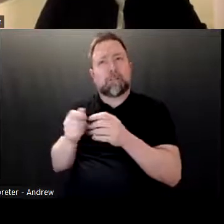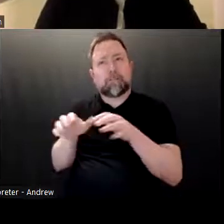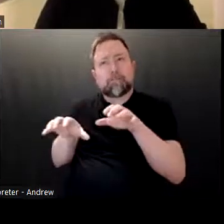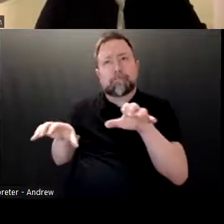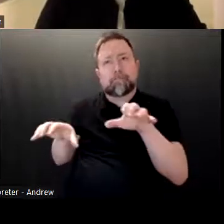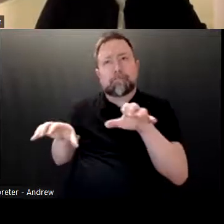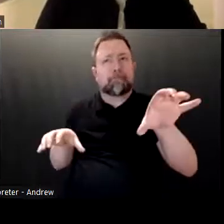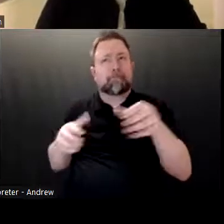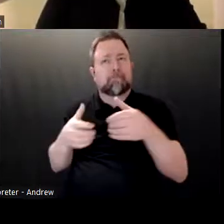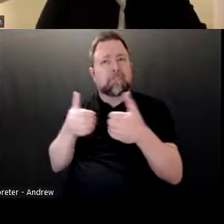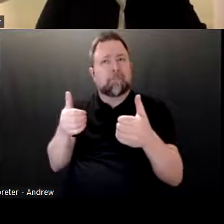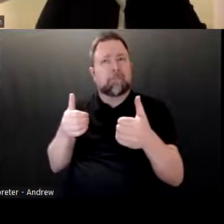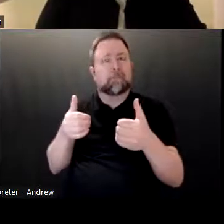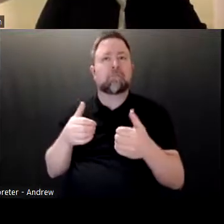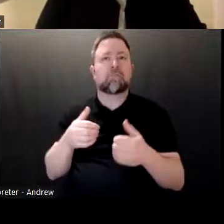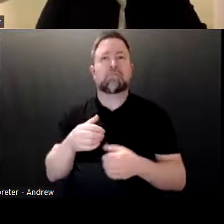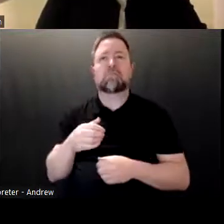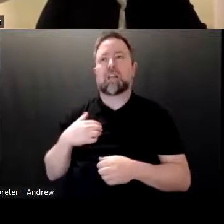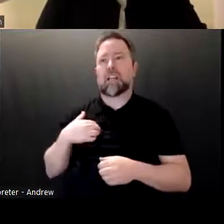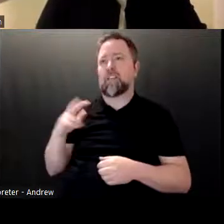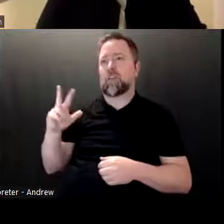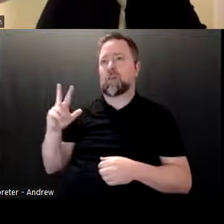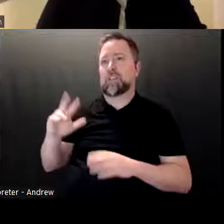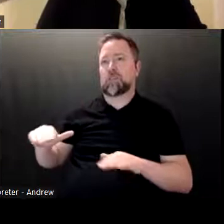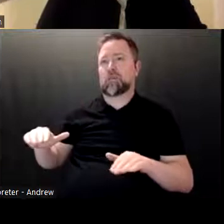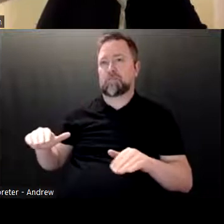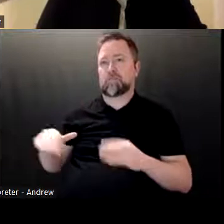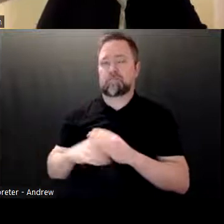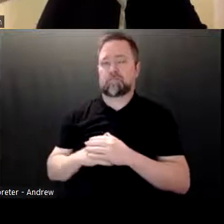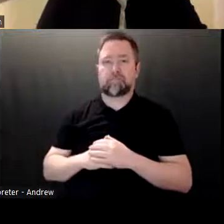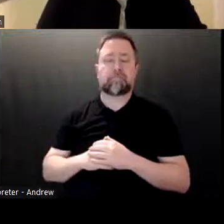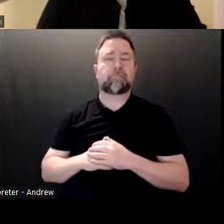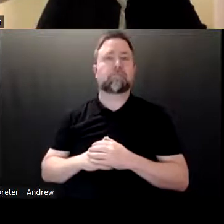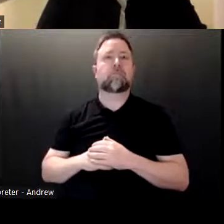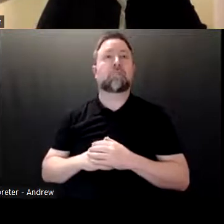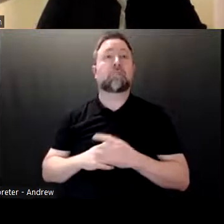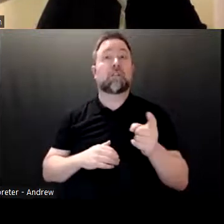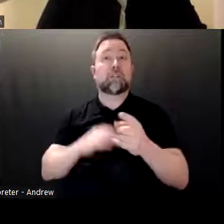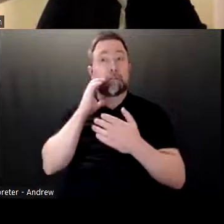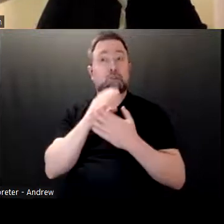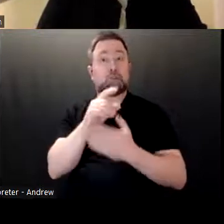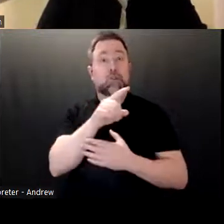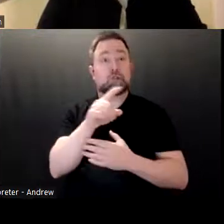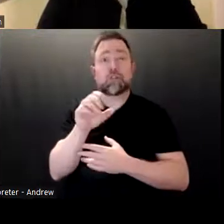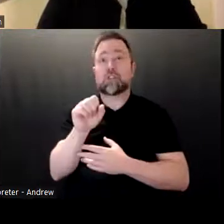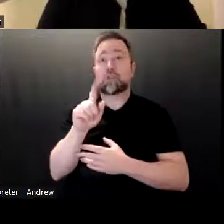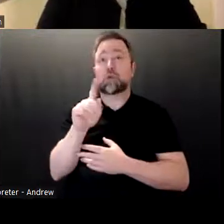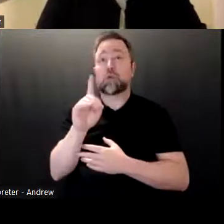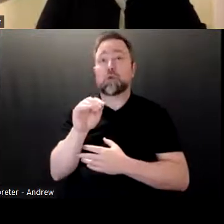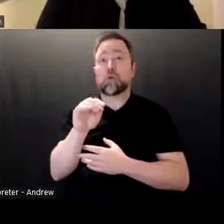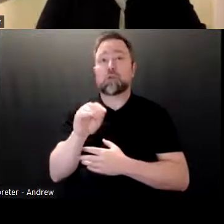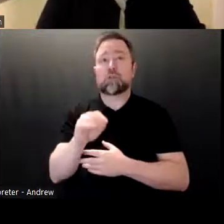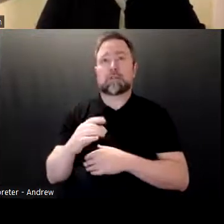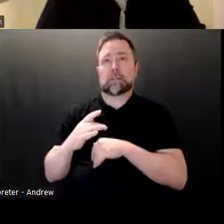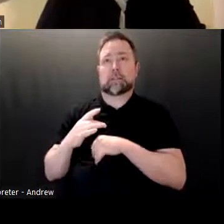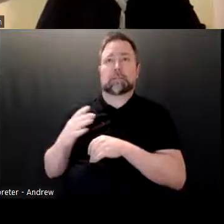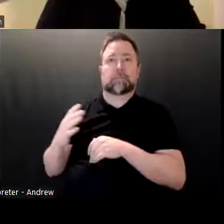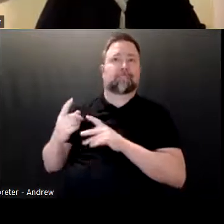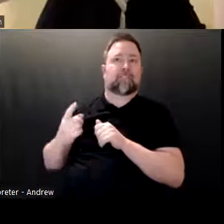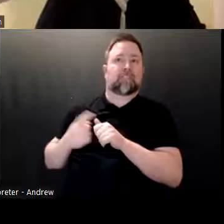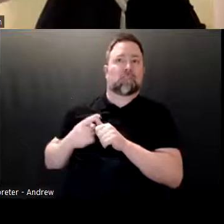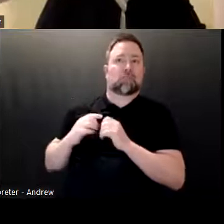printmaking, furniture making, and sculpture. And at this time, he walked up the hill beside Sunnycrest and built himself